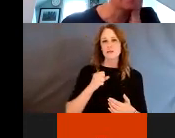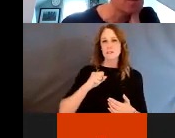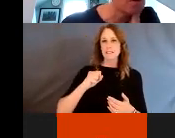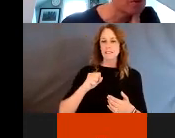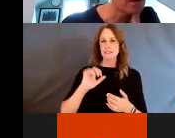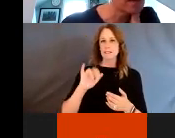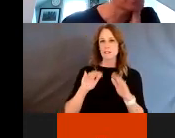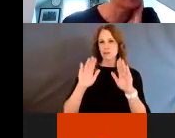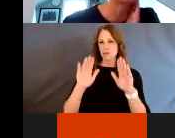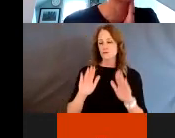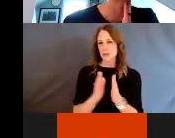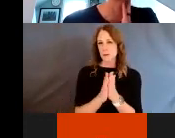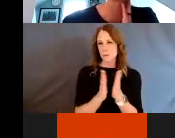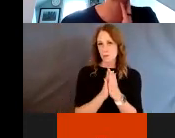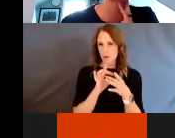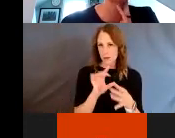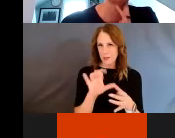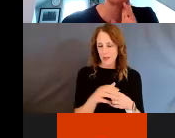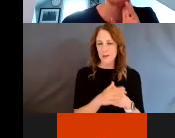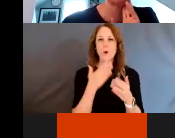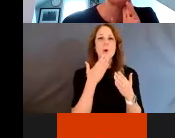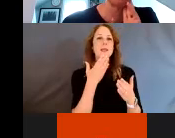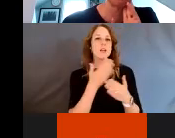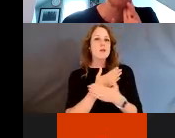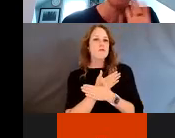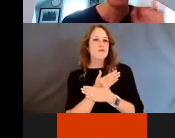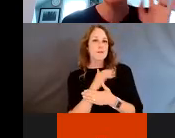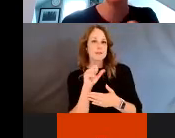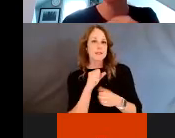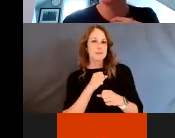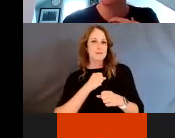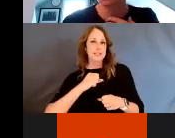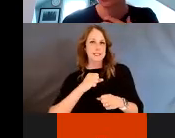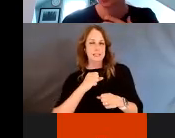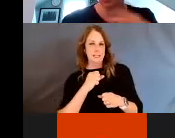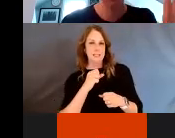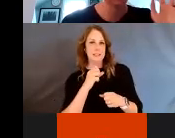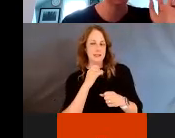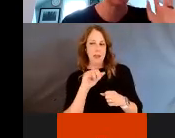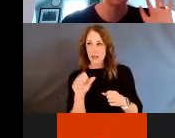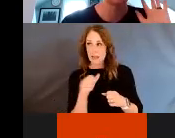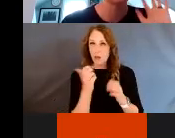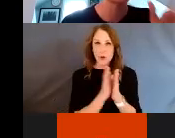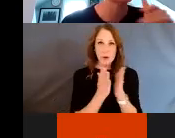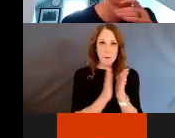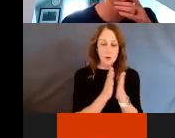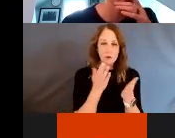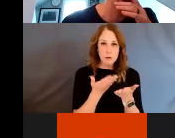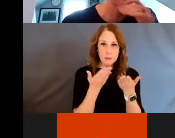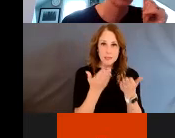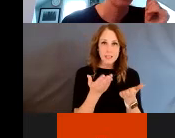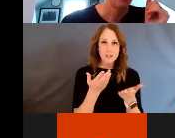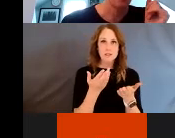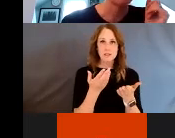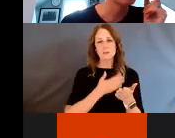book on this. Oh, Brandy, thanks for bringing that up. Rest is Resistance. So any other book recommendations or resource recommendations, please put them in